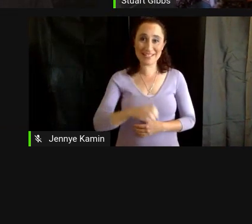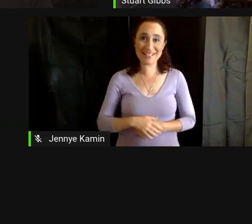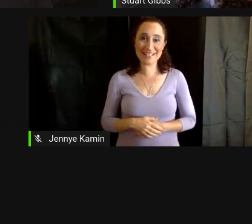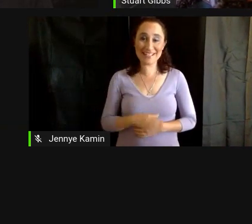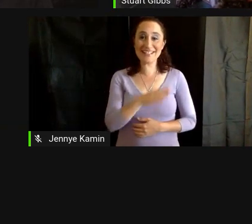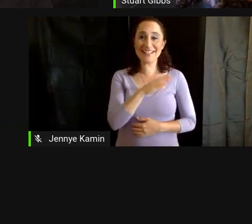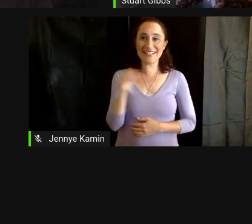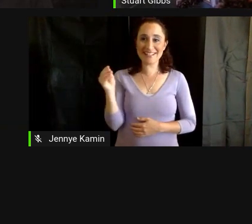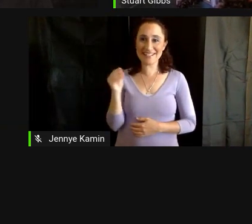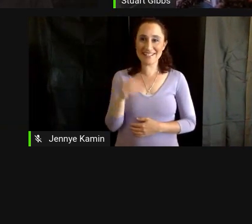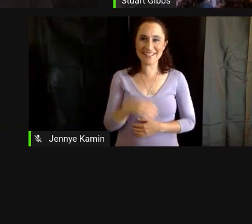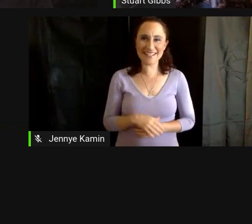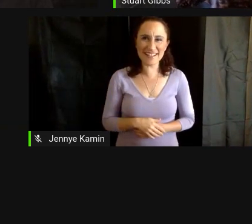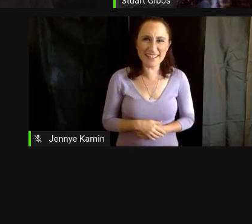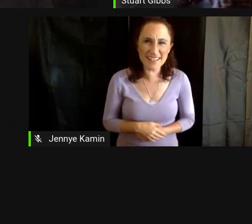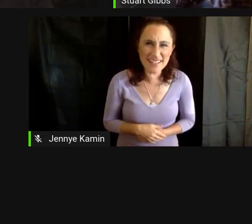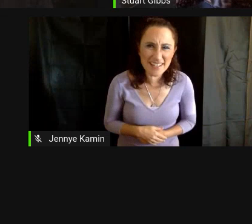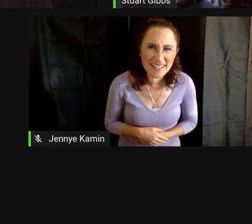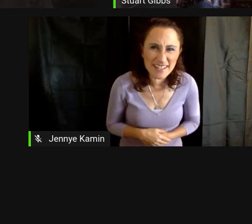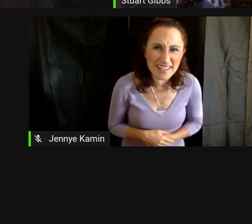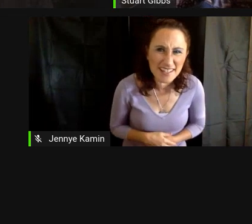Baby Susie and